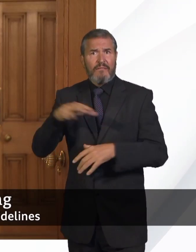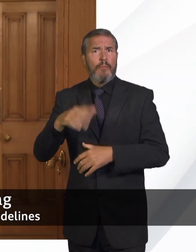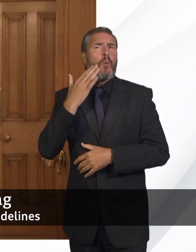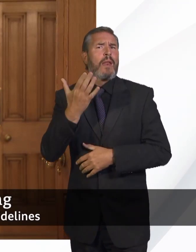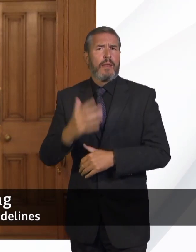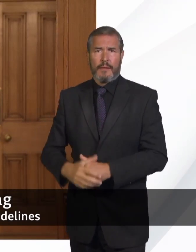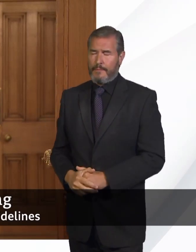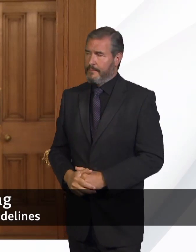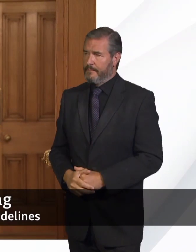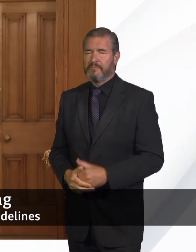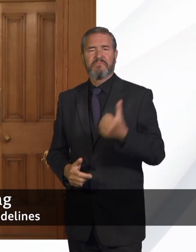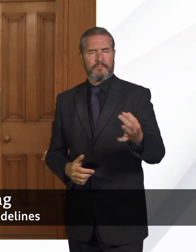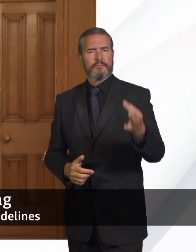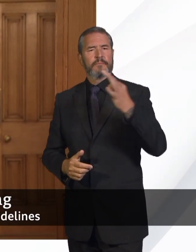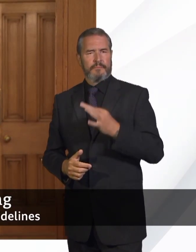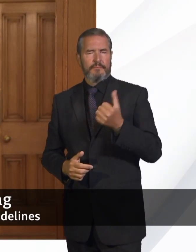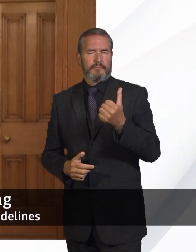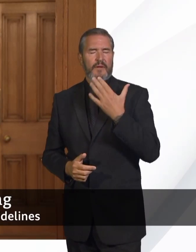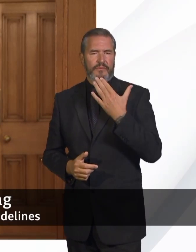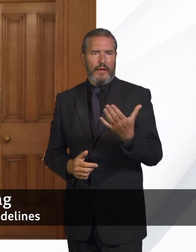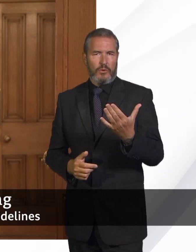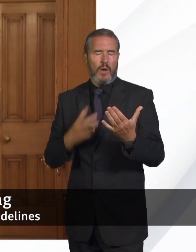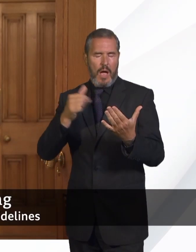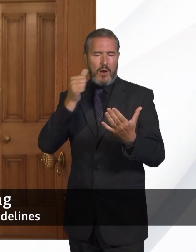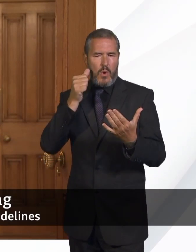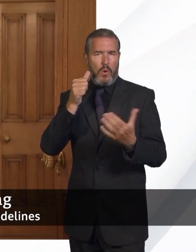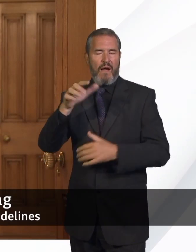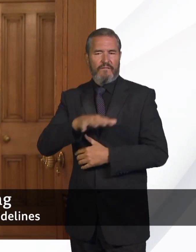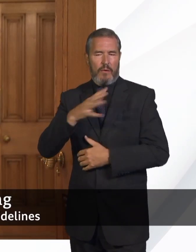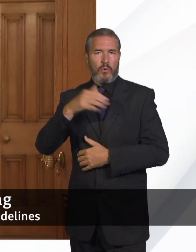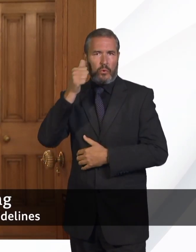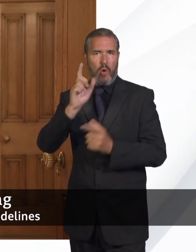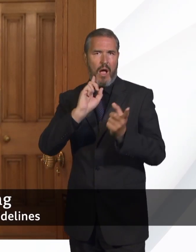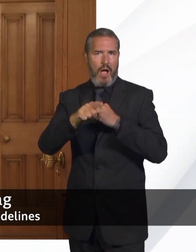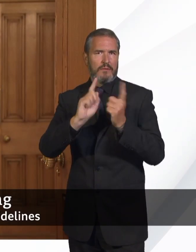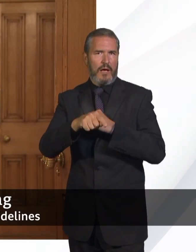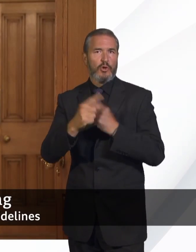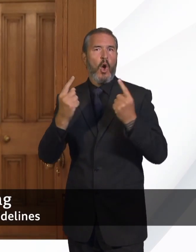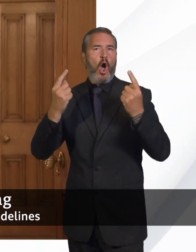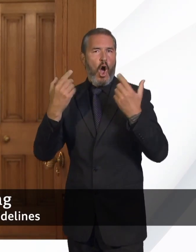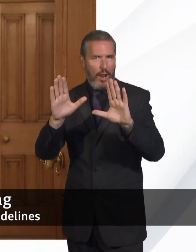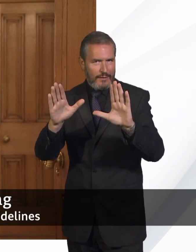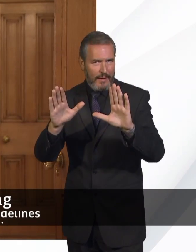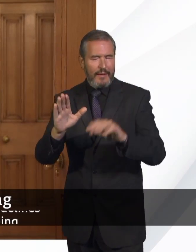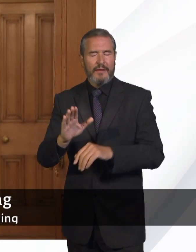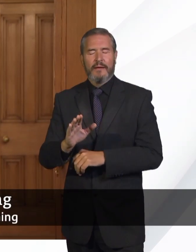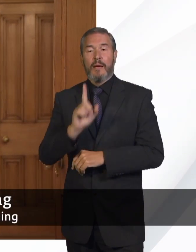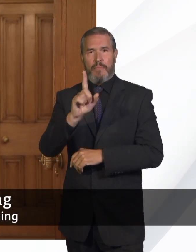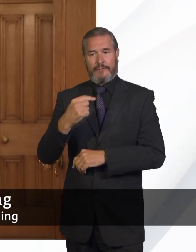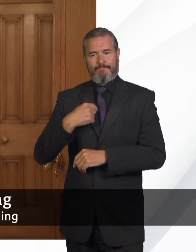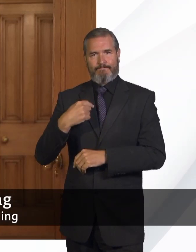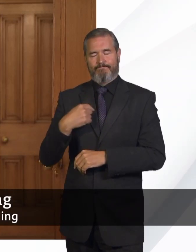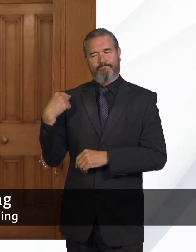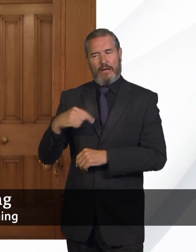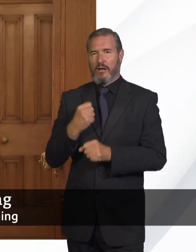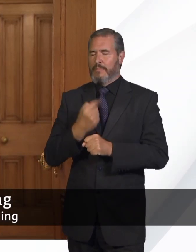question. And I do understand why people want to have answered those questions. But what I've said and what the government has said all along